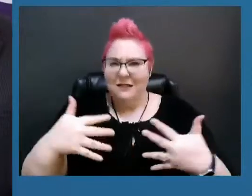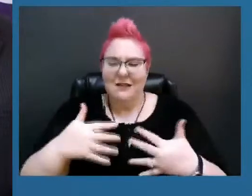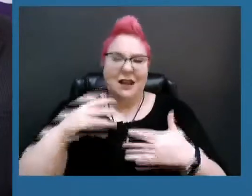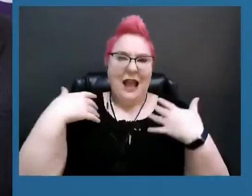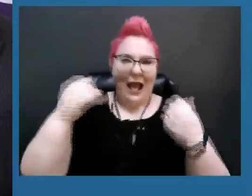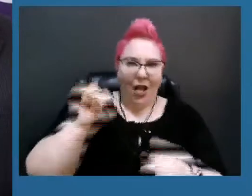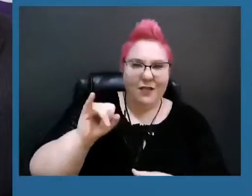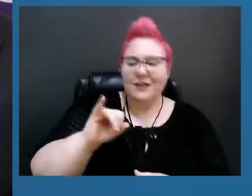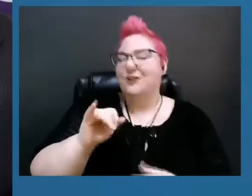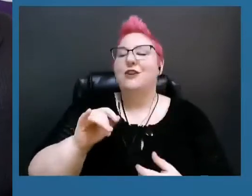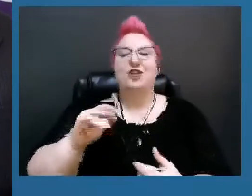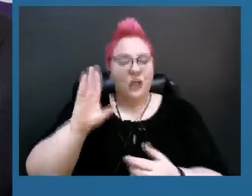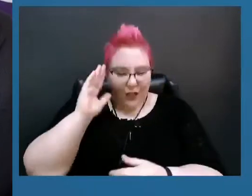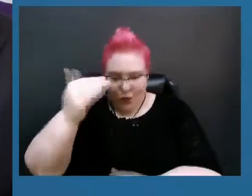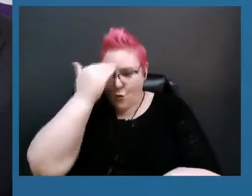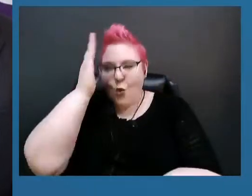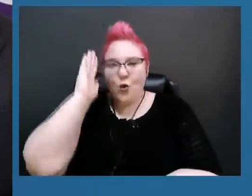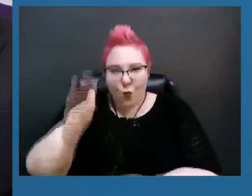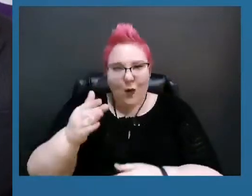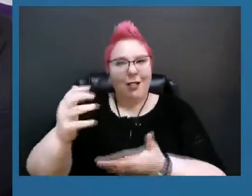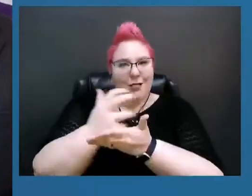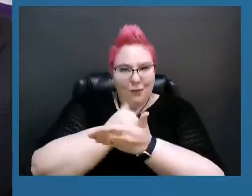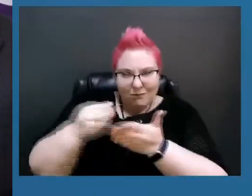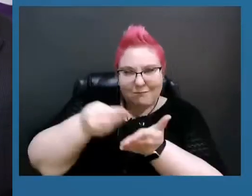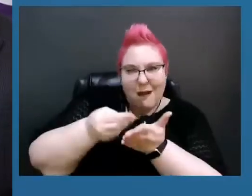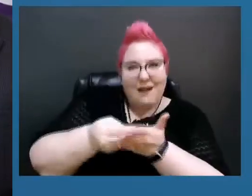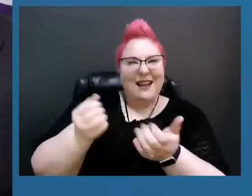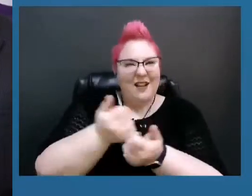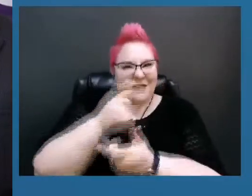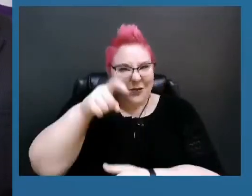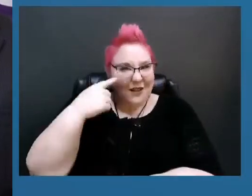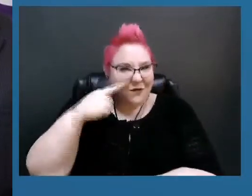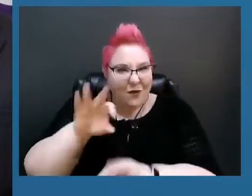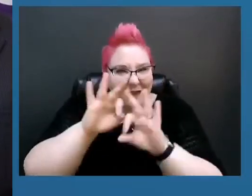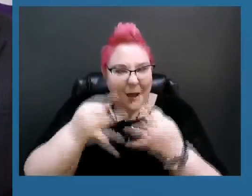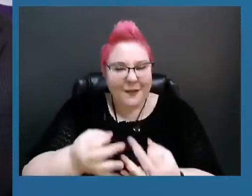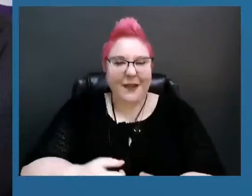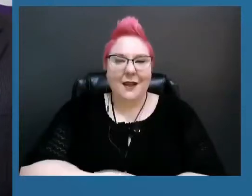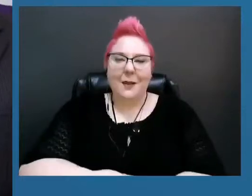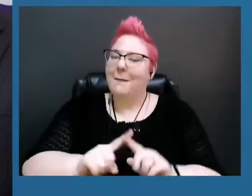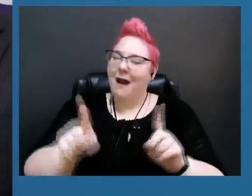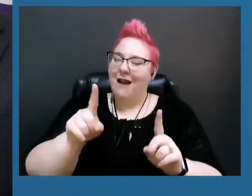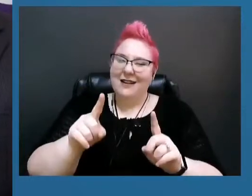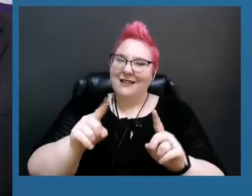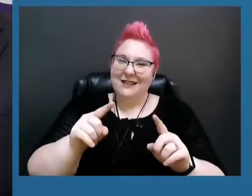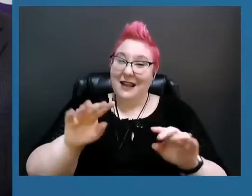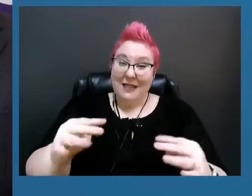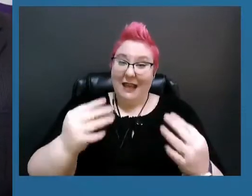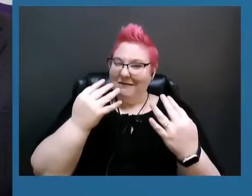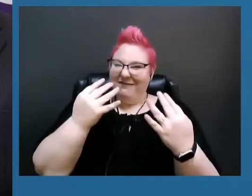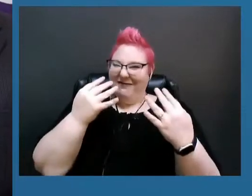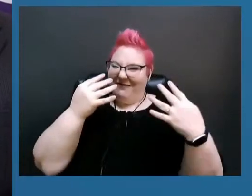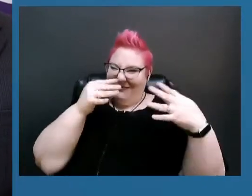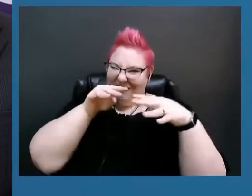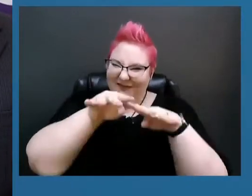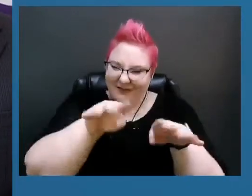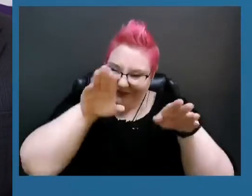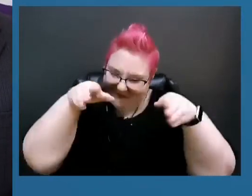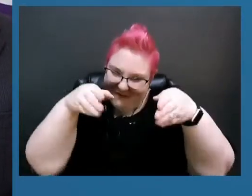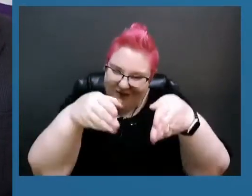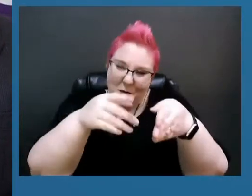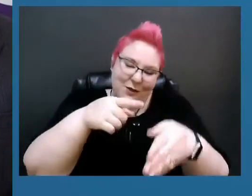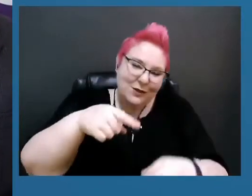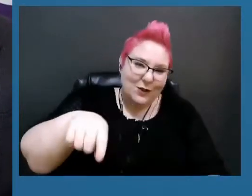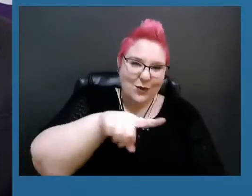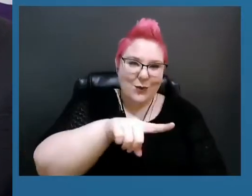need to support your families. But I'm going to turn this around because, my friends, this is about you. This event is